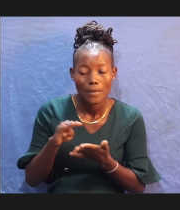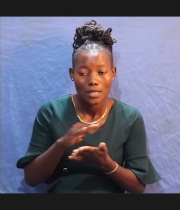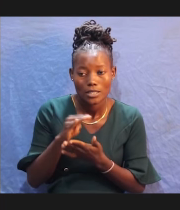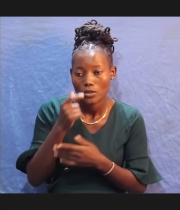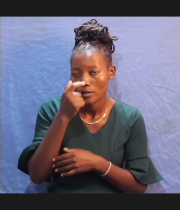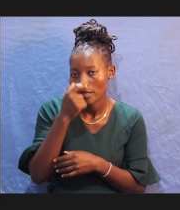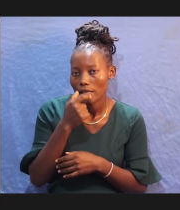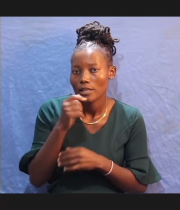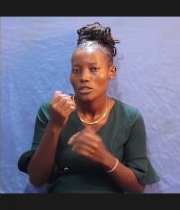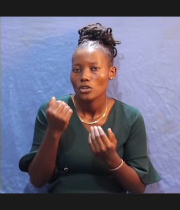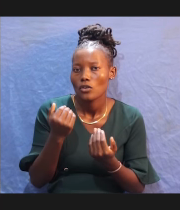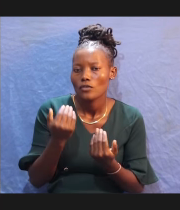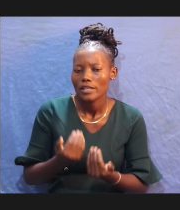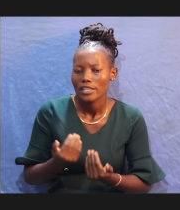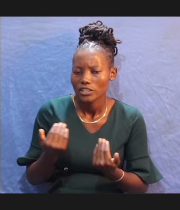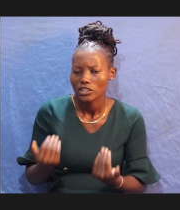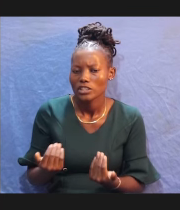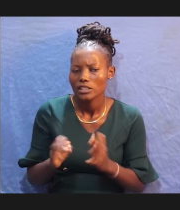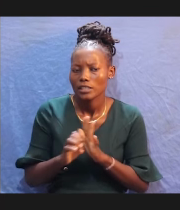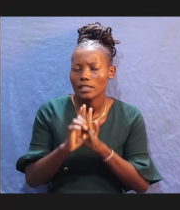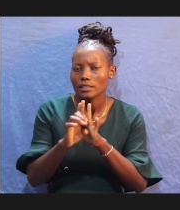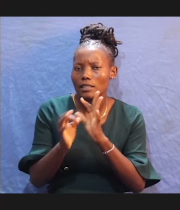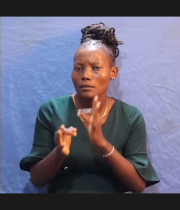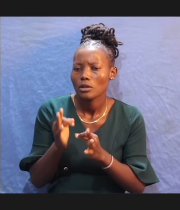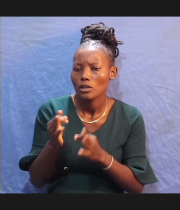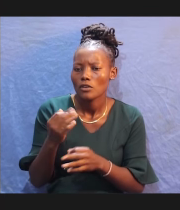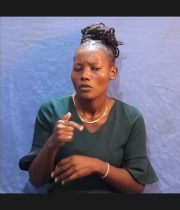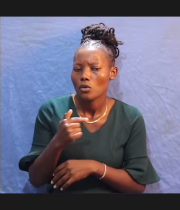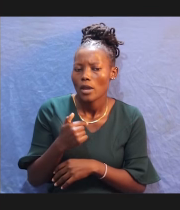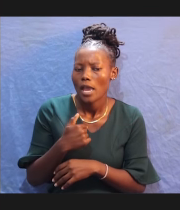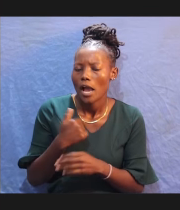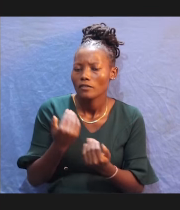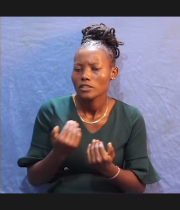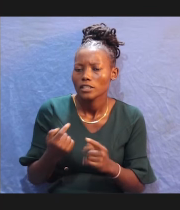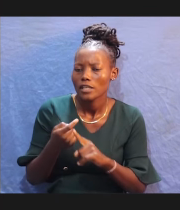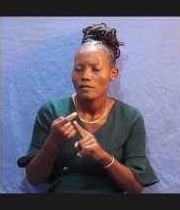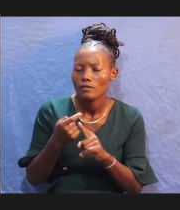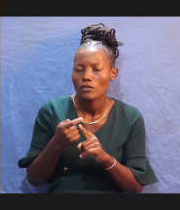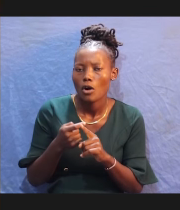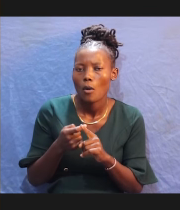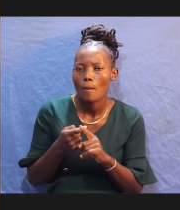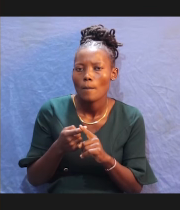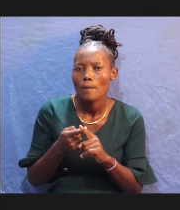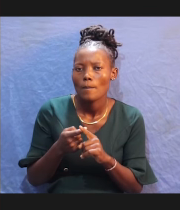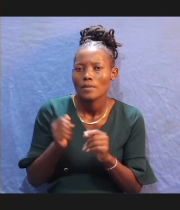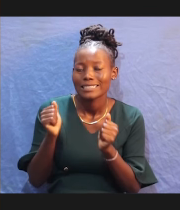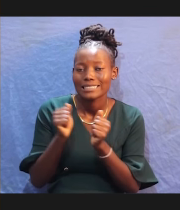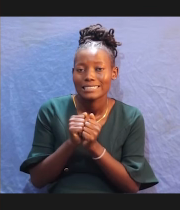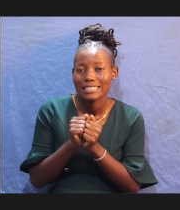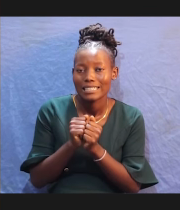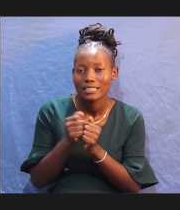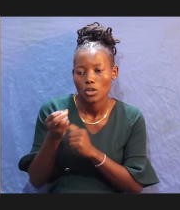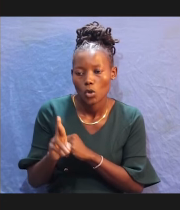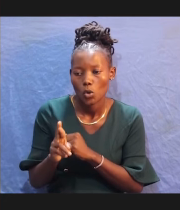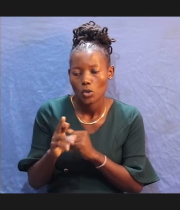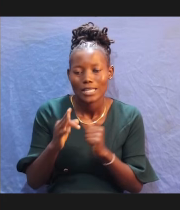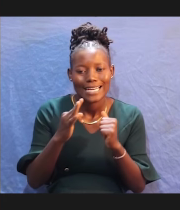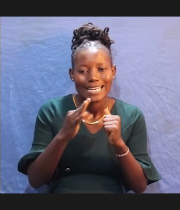For example, if we have, let's say, children from 10 or 9 to